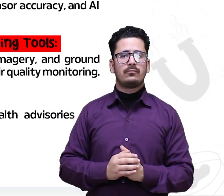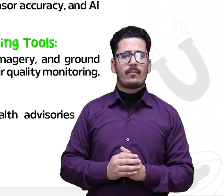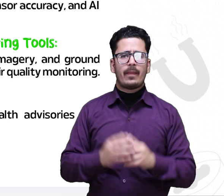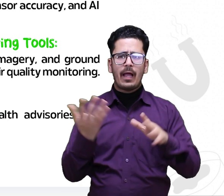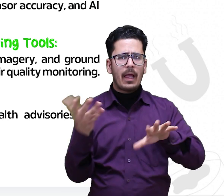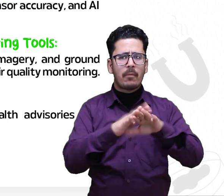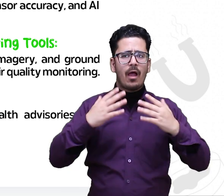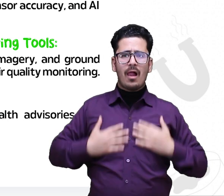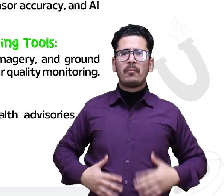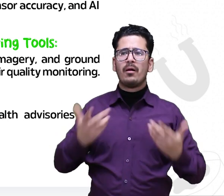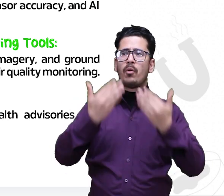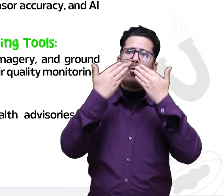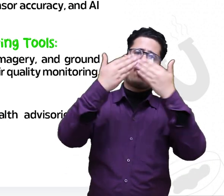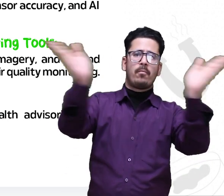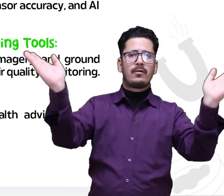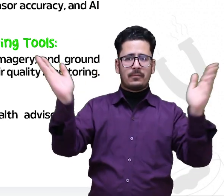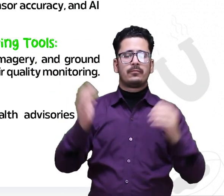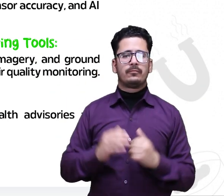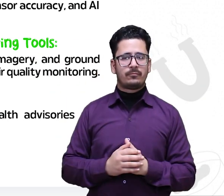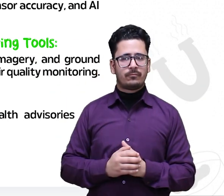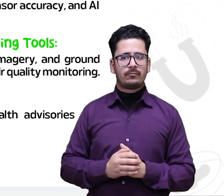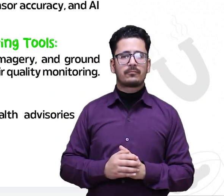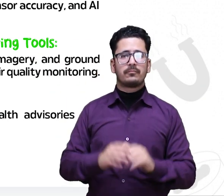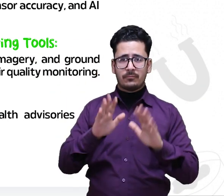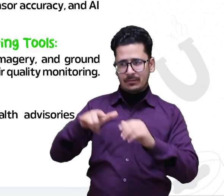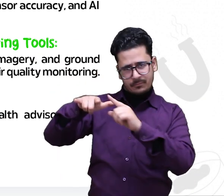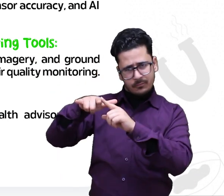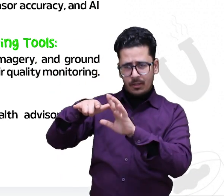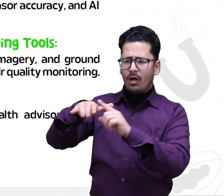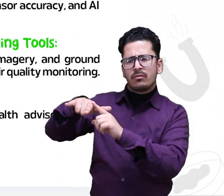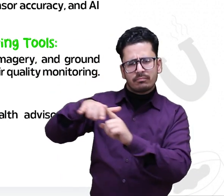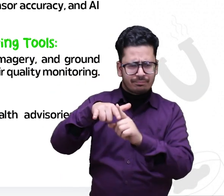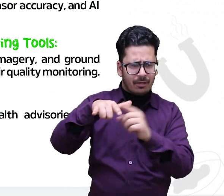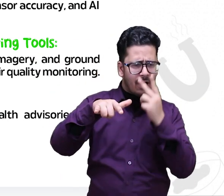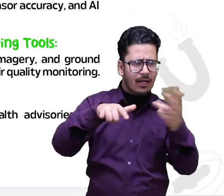This creates a more complete and accurate picture of air quality.